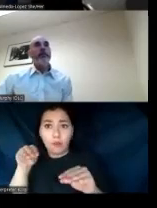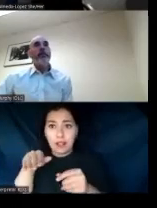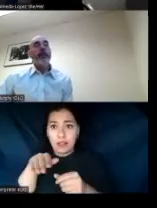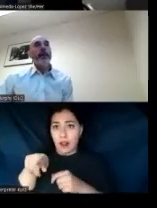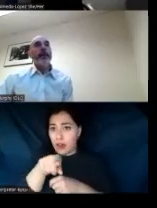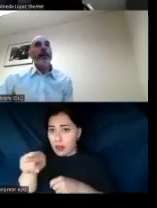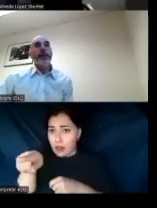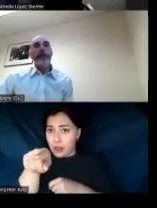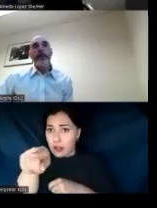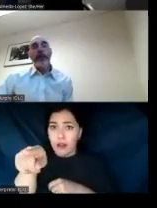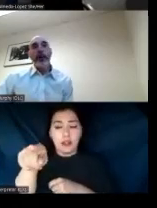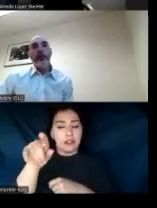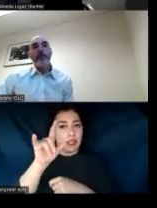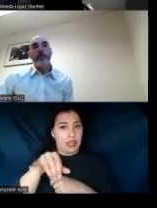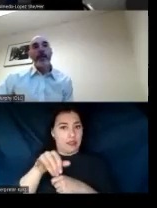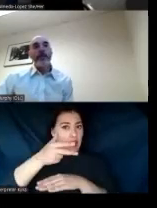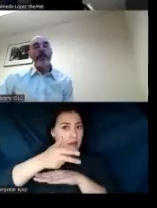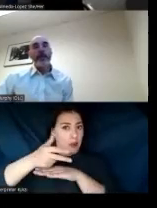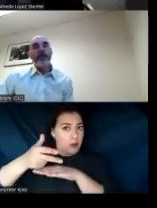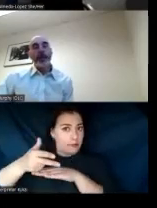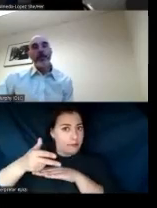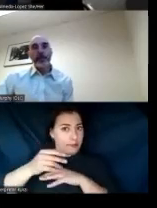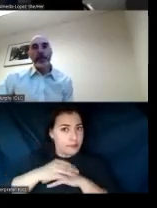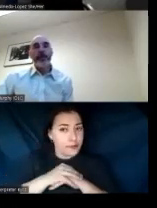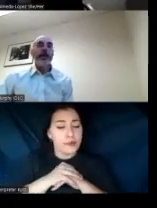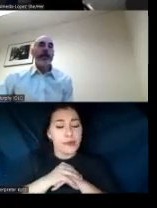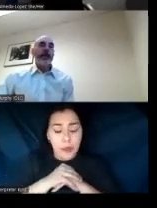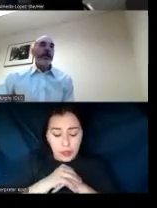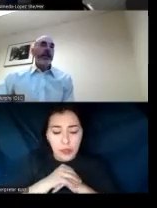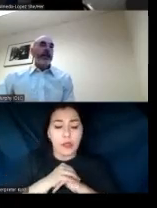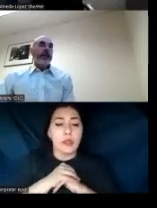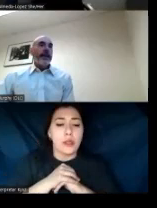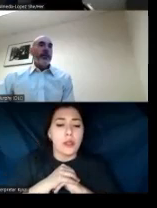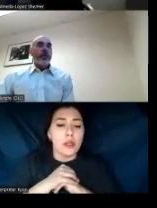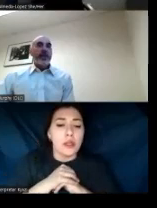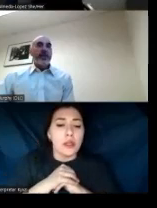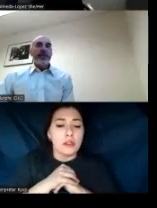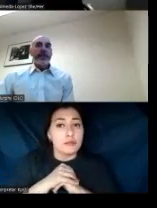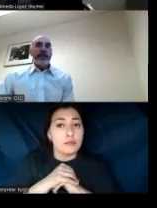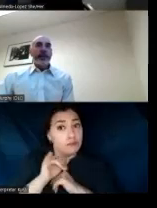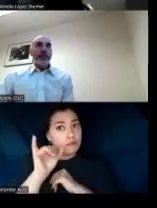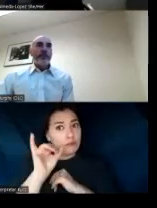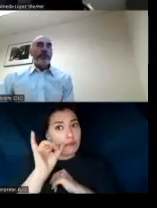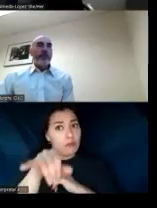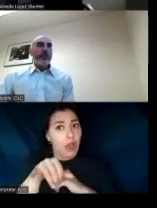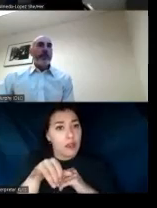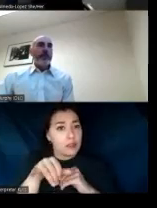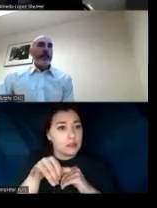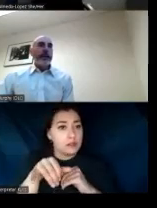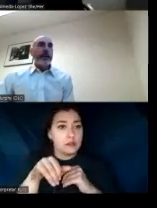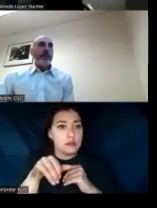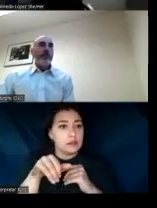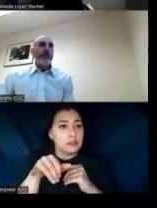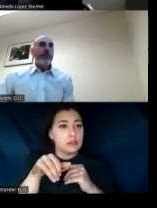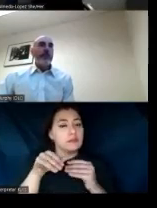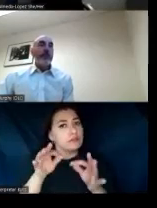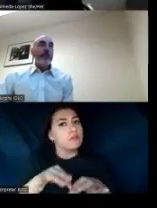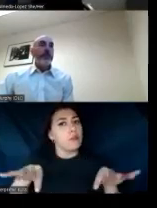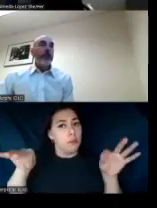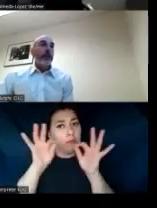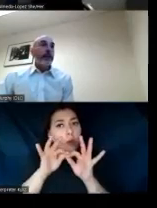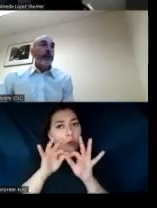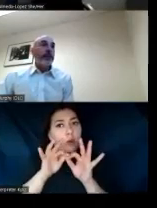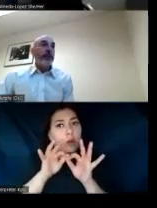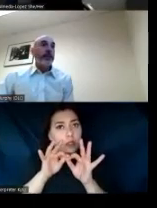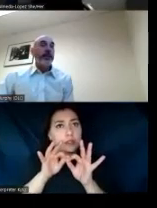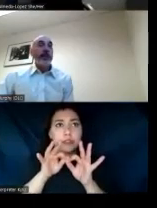accessible parking is. I think that's especially important for the for